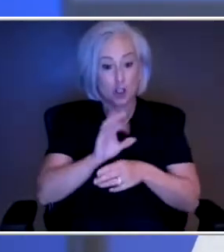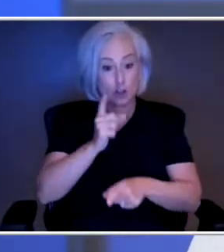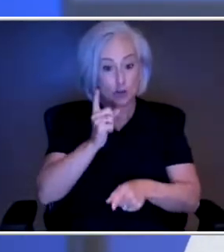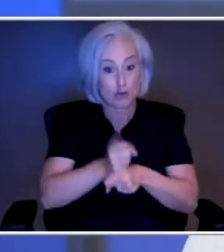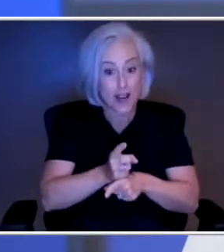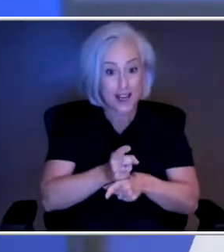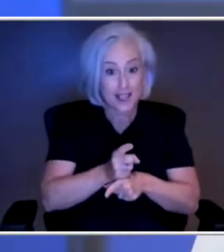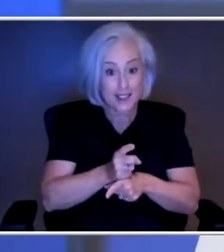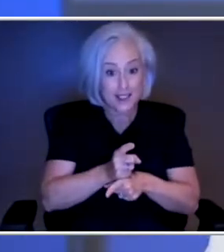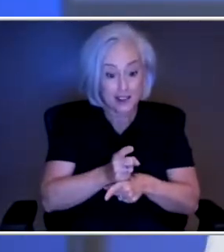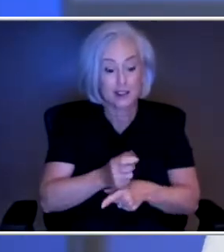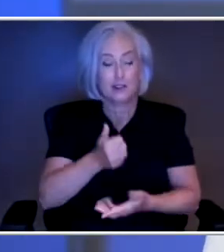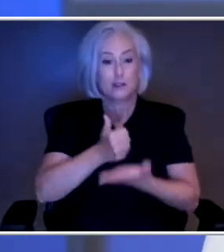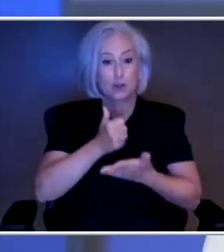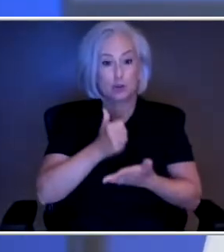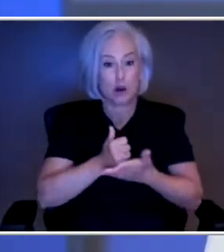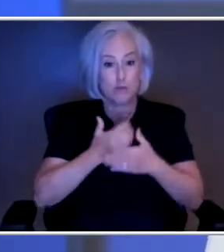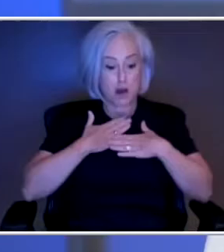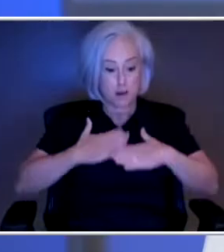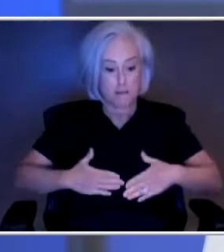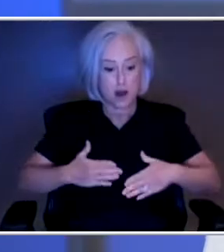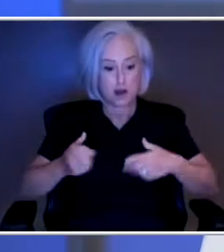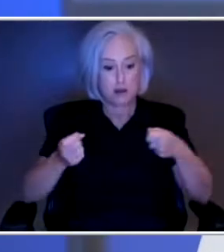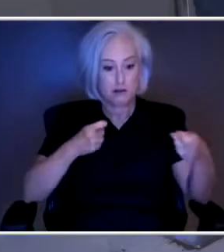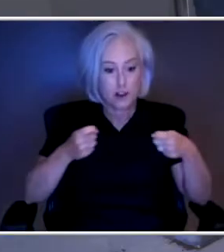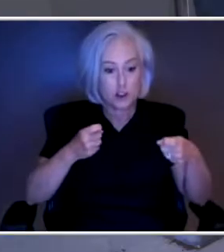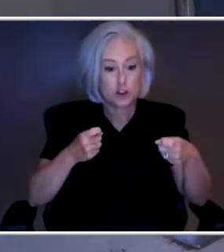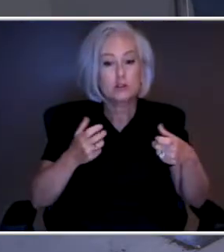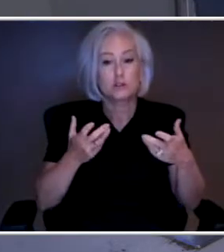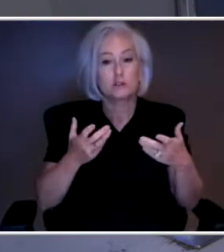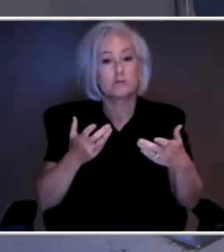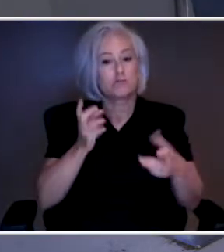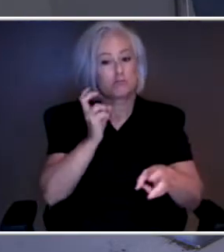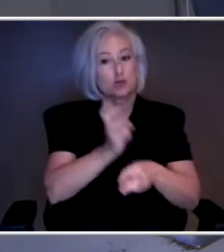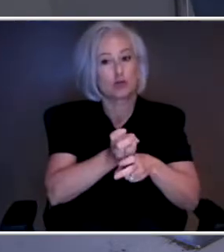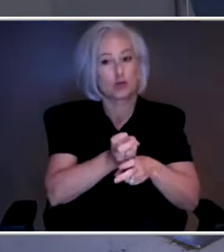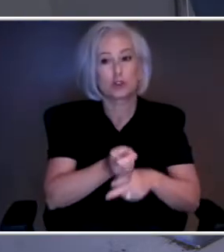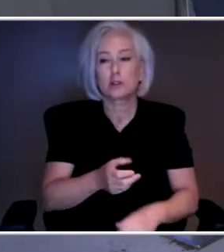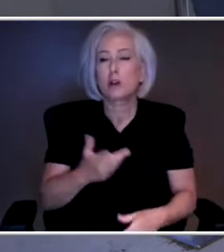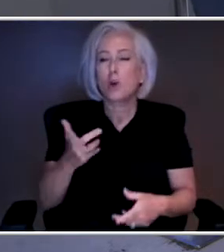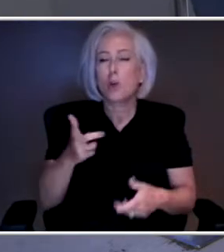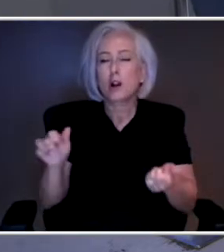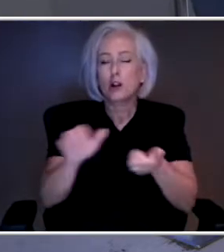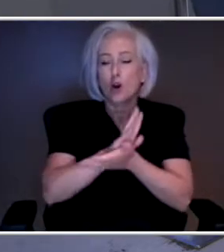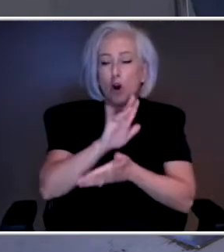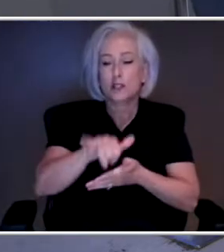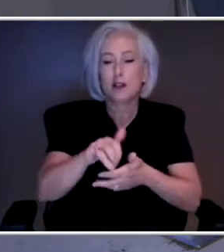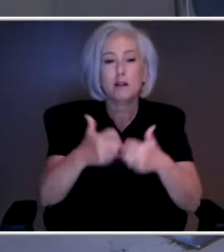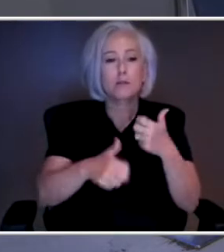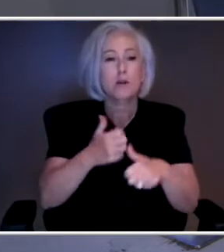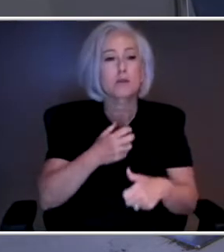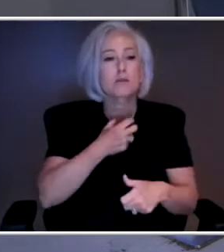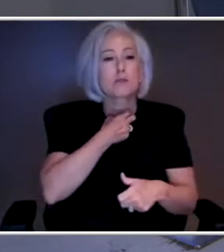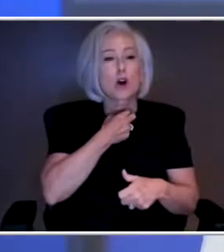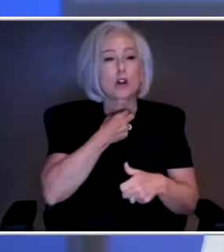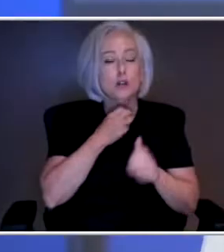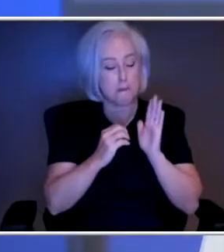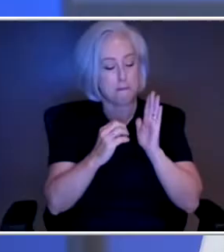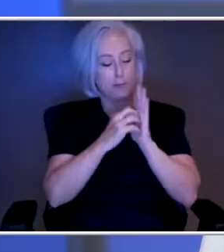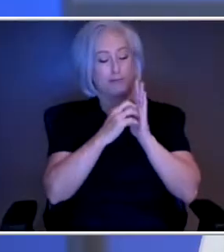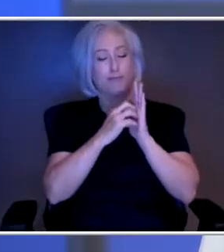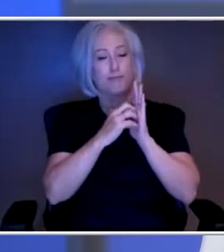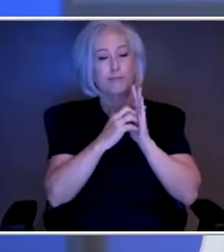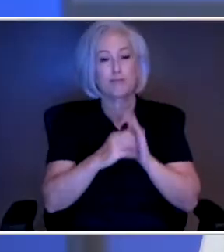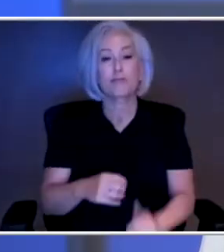metabolic functions, you're going to feel it in some form or fashion. So what is causing those nodules to appear? That's a great question. They tend